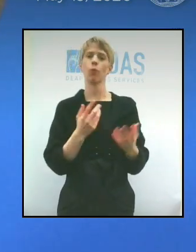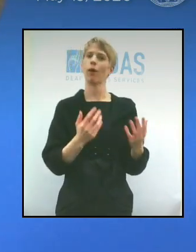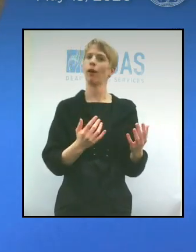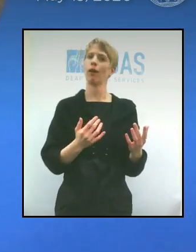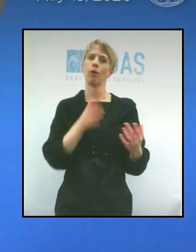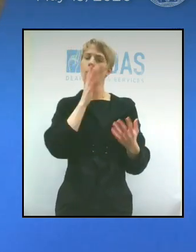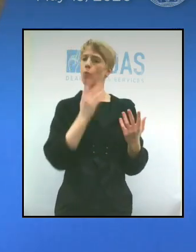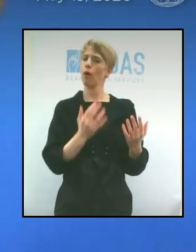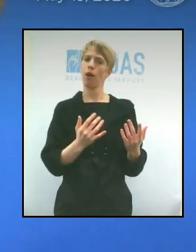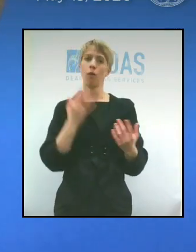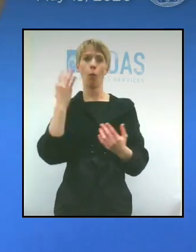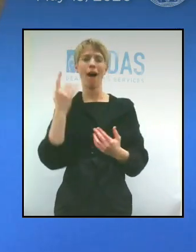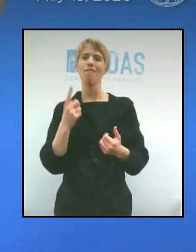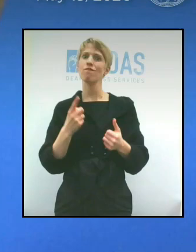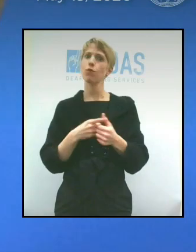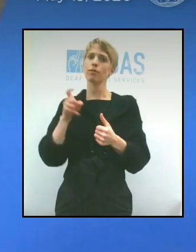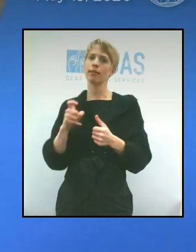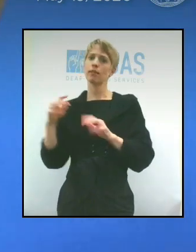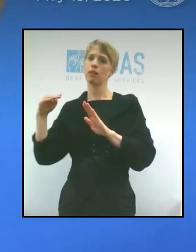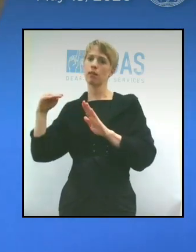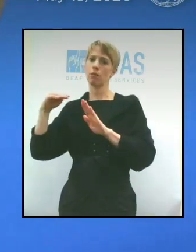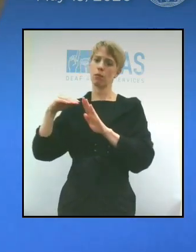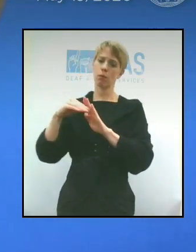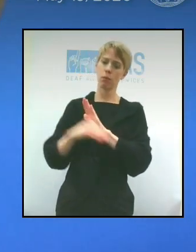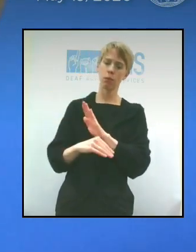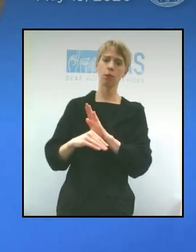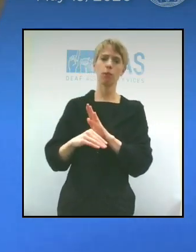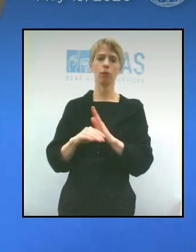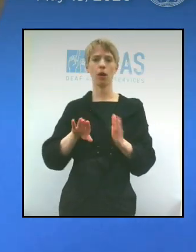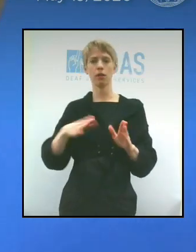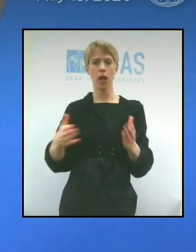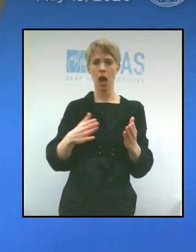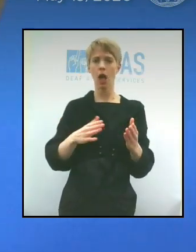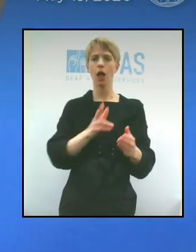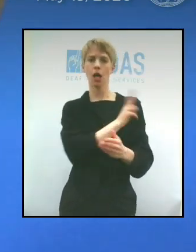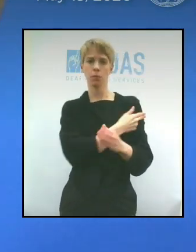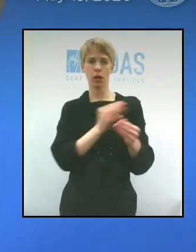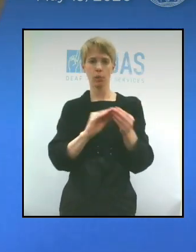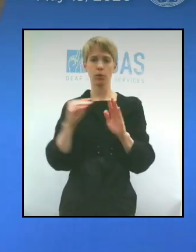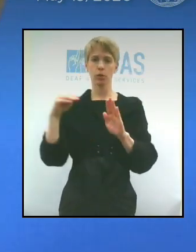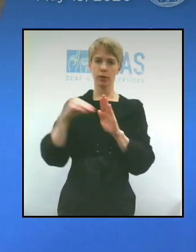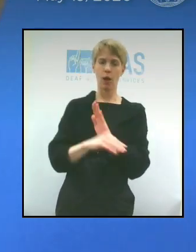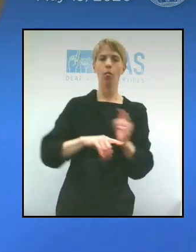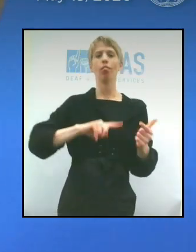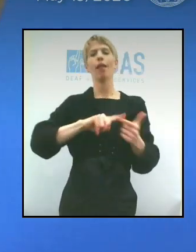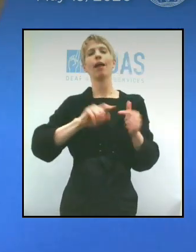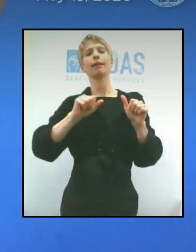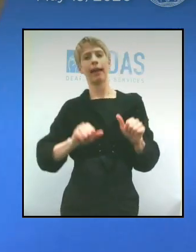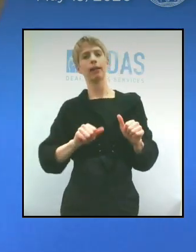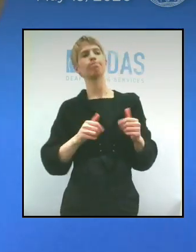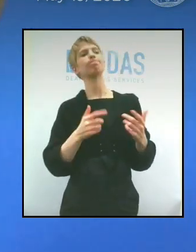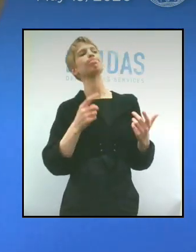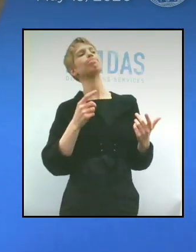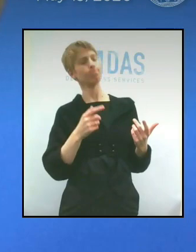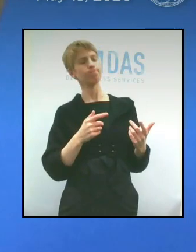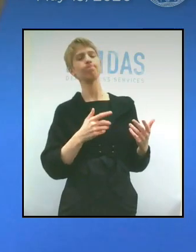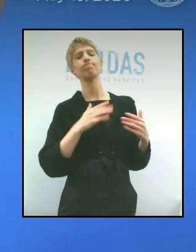get that trend line headed in the opposite direction. Final question will go to Ethan Powers from BE Newspaper.